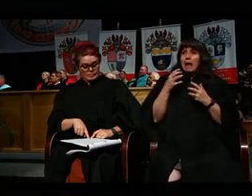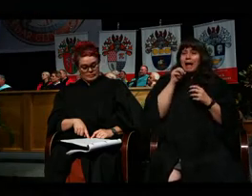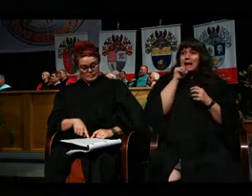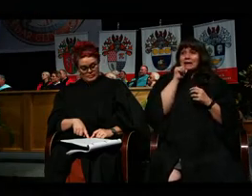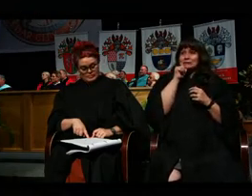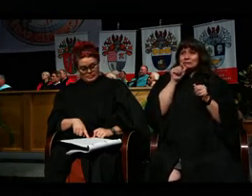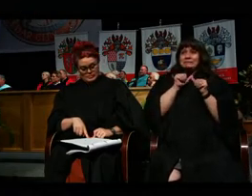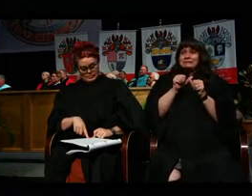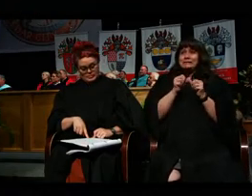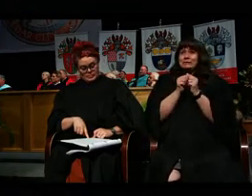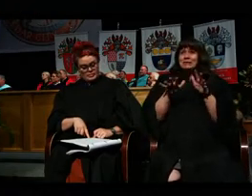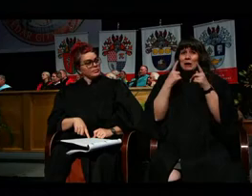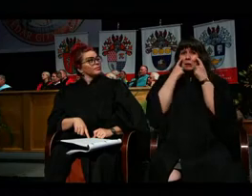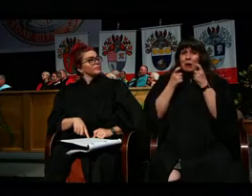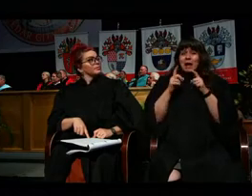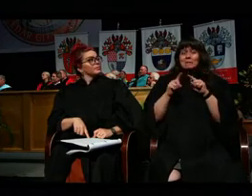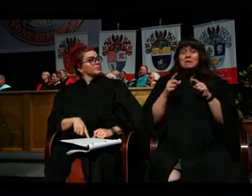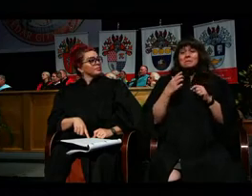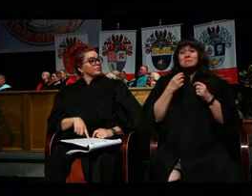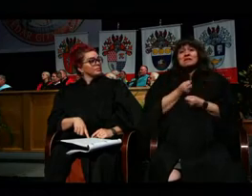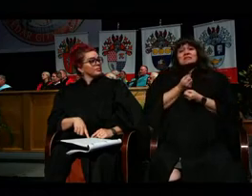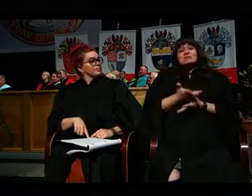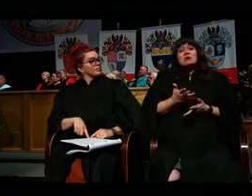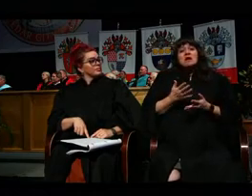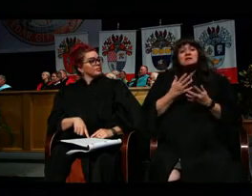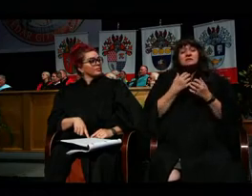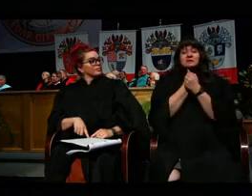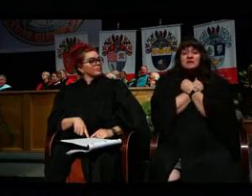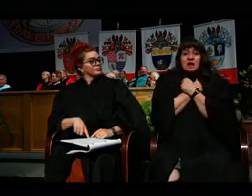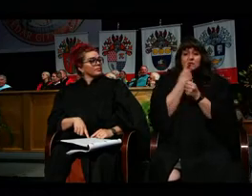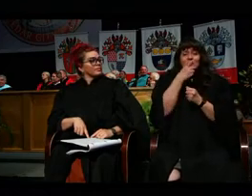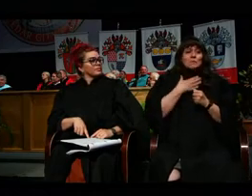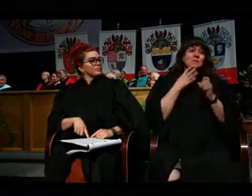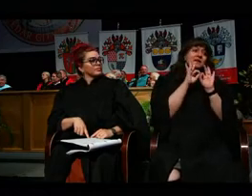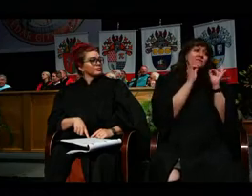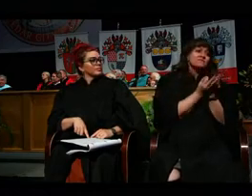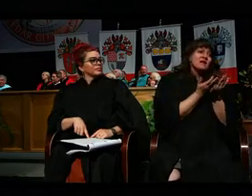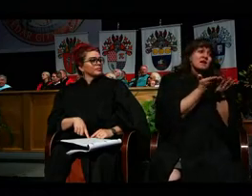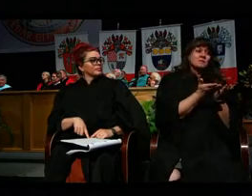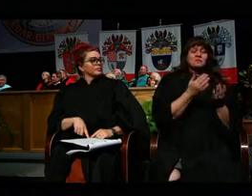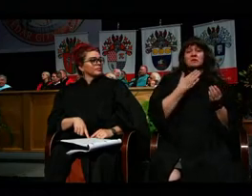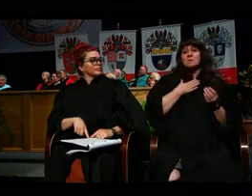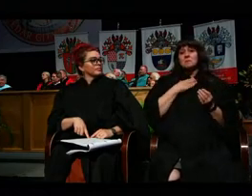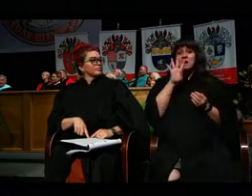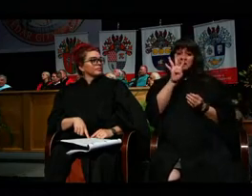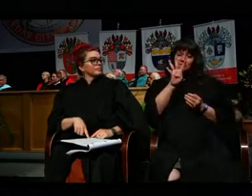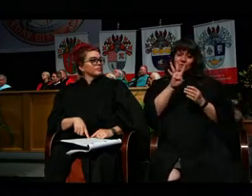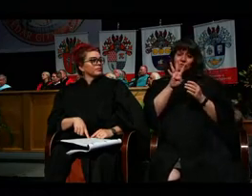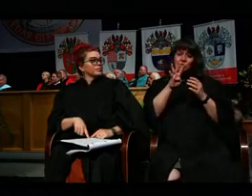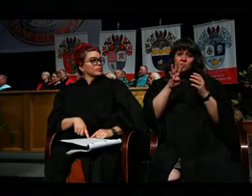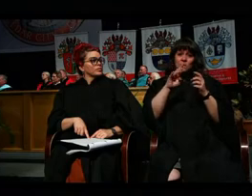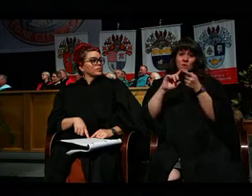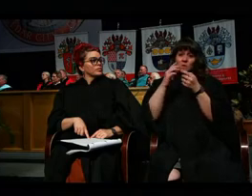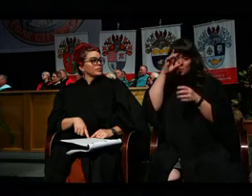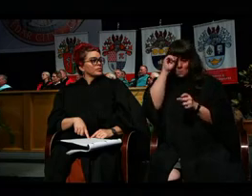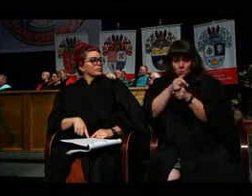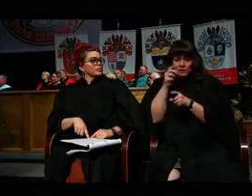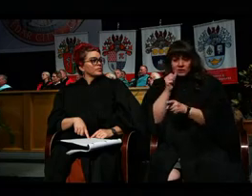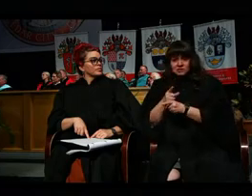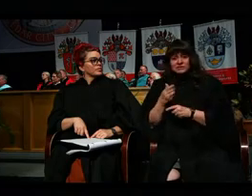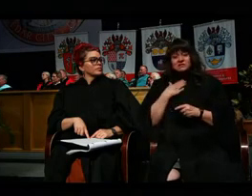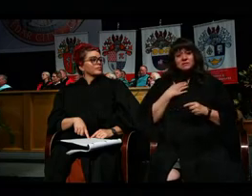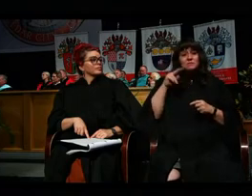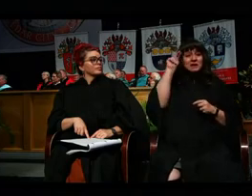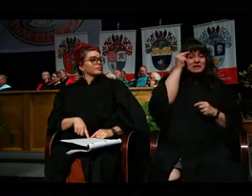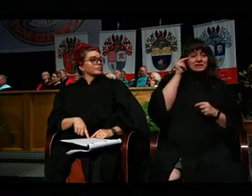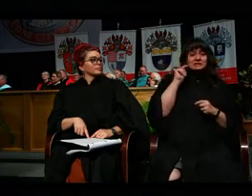try. I express my love to my family and my four siblings and my nieces and nephews. All are here today. You